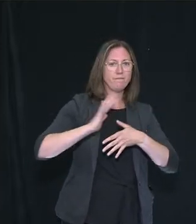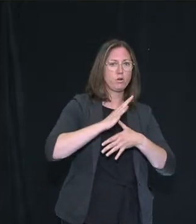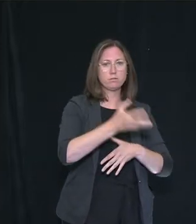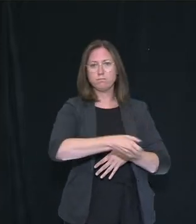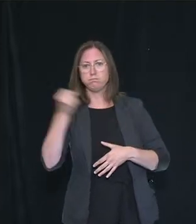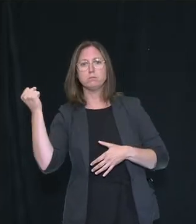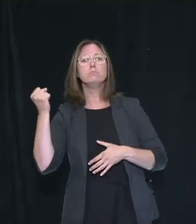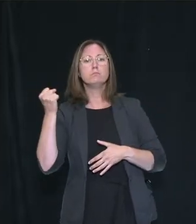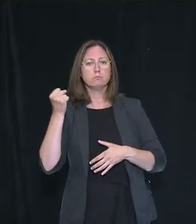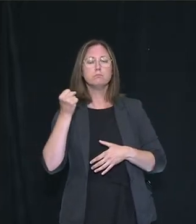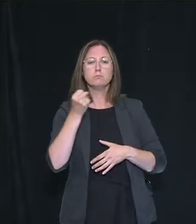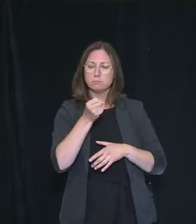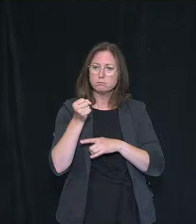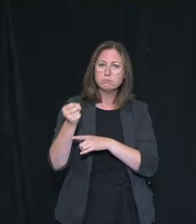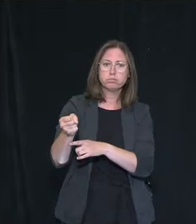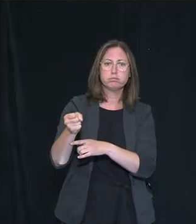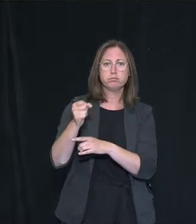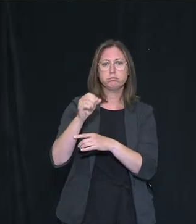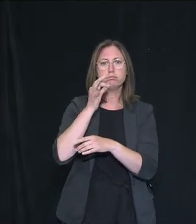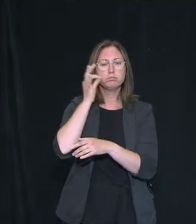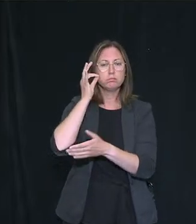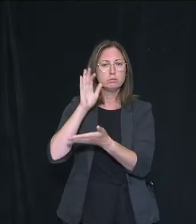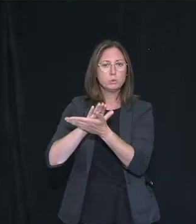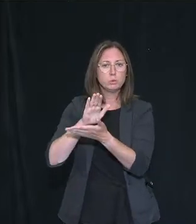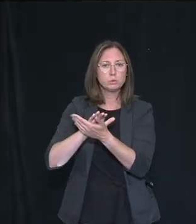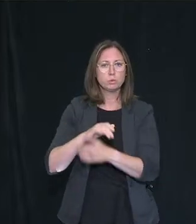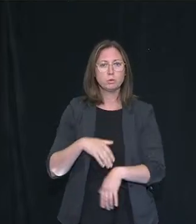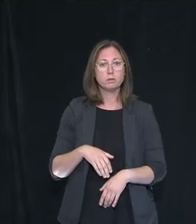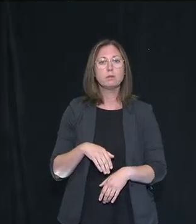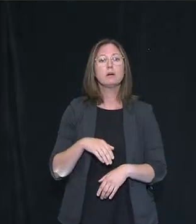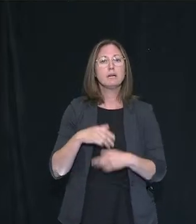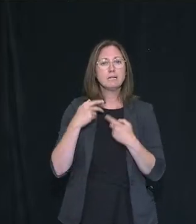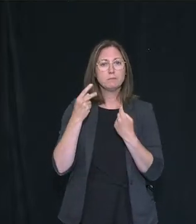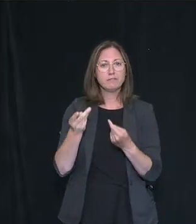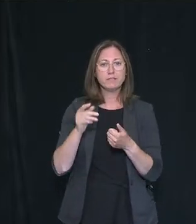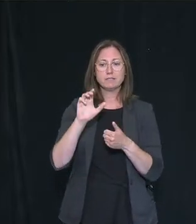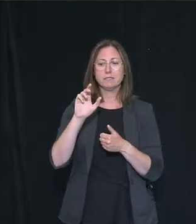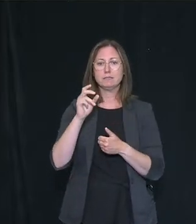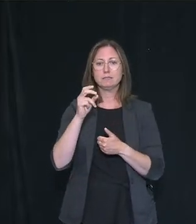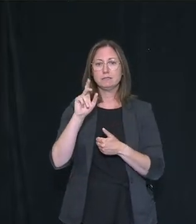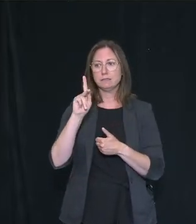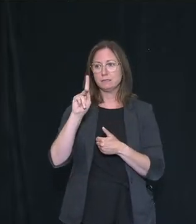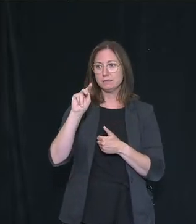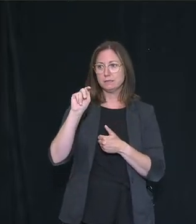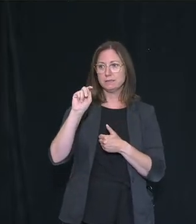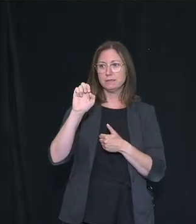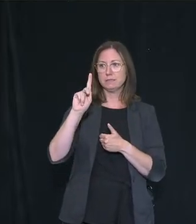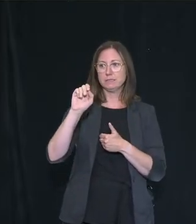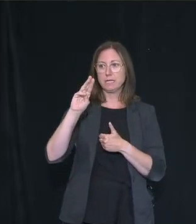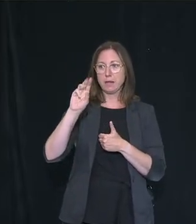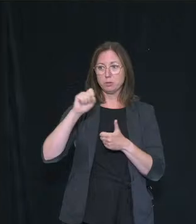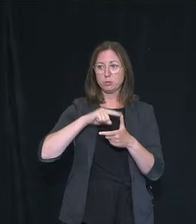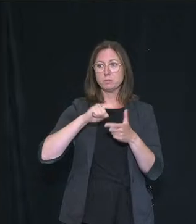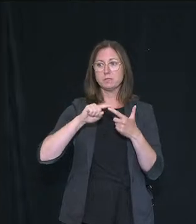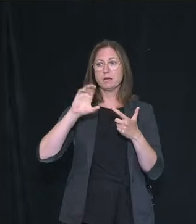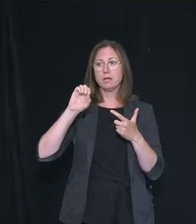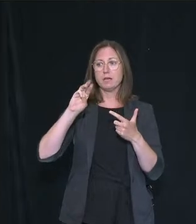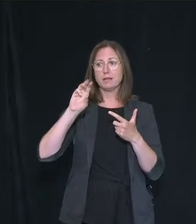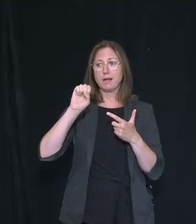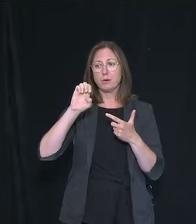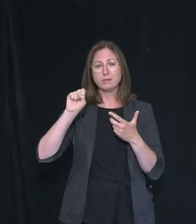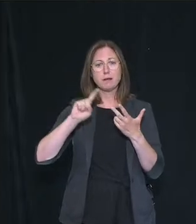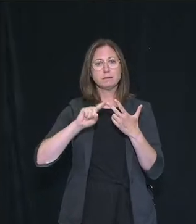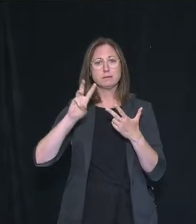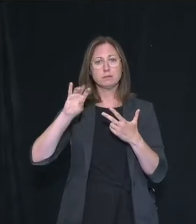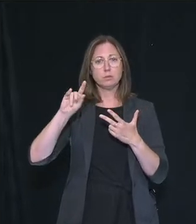schools. When I visited Kamloops, Cowessess, and Williams Lake, when I talk with